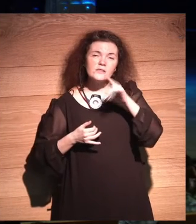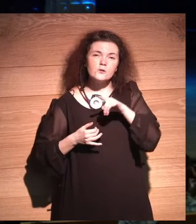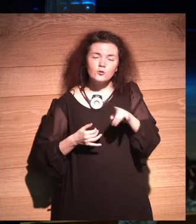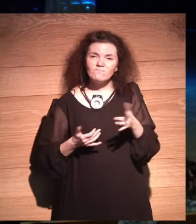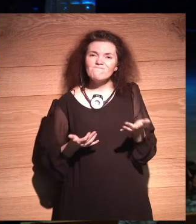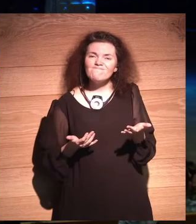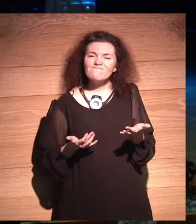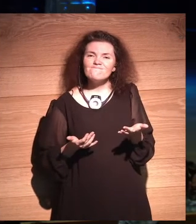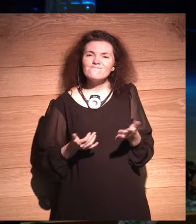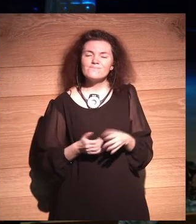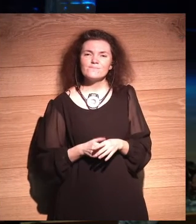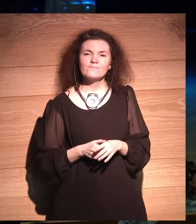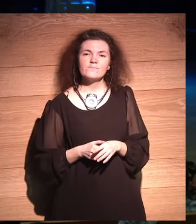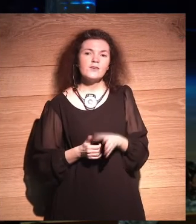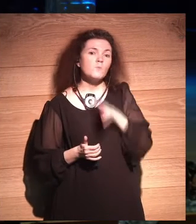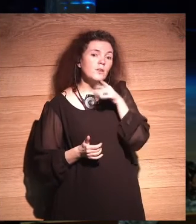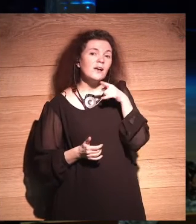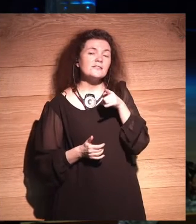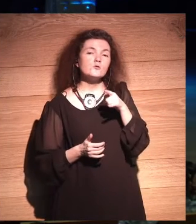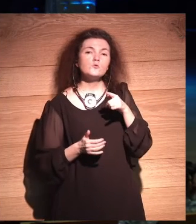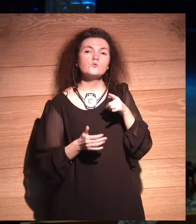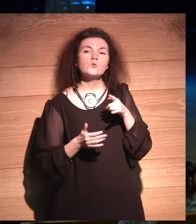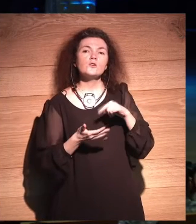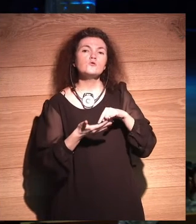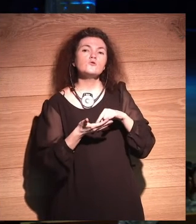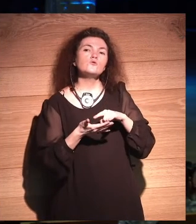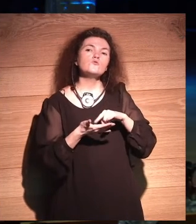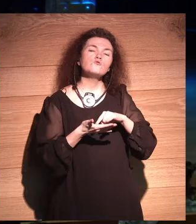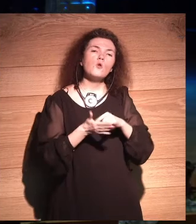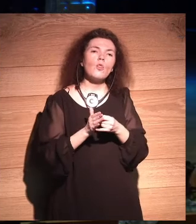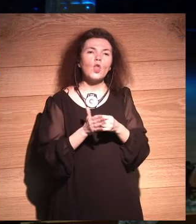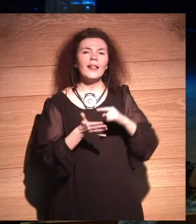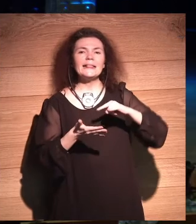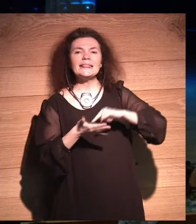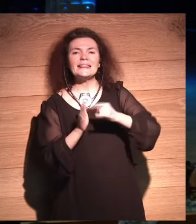this is a technocratic solution to a question of political power.